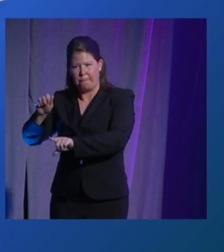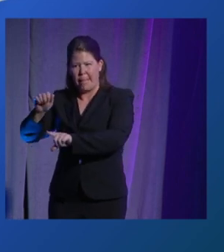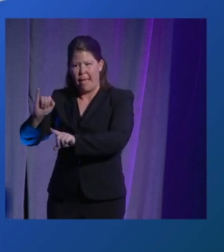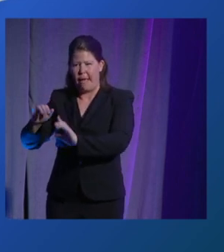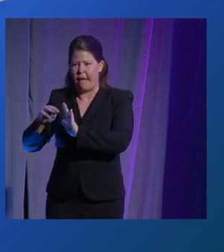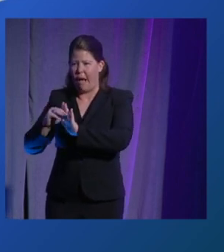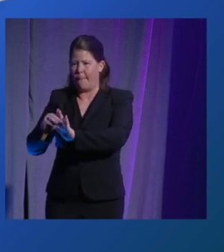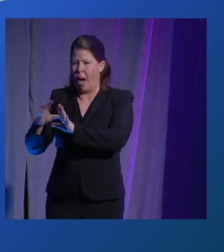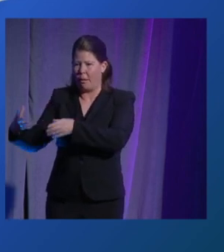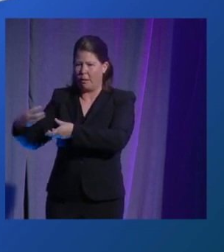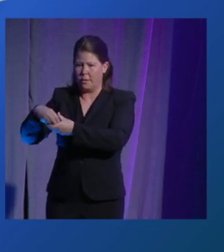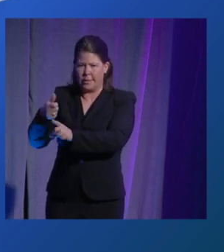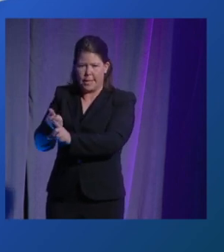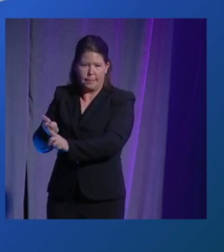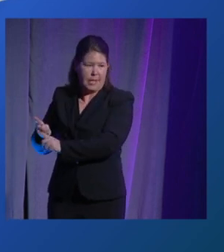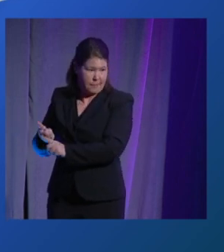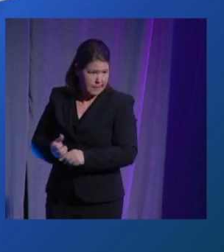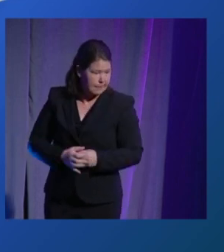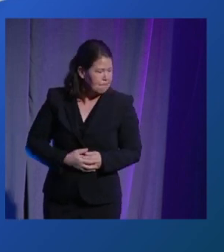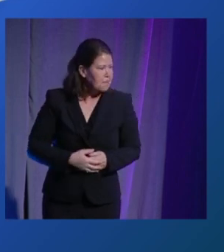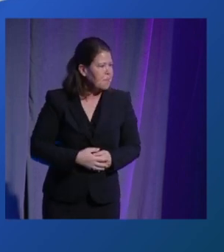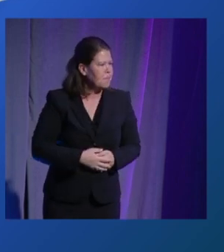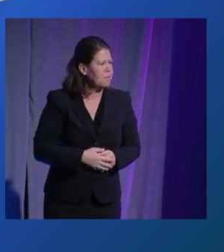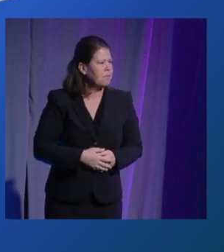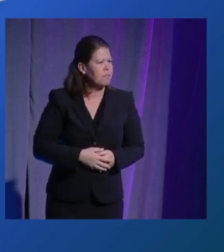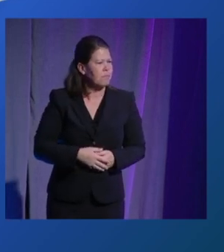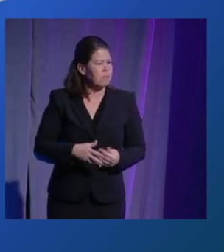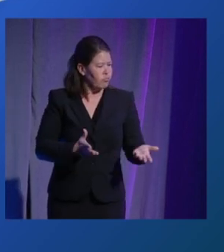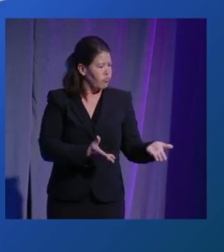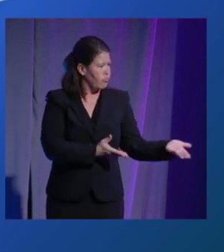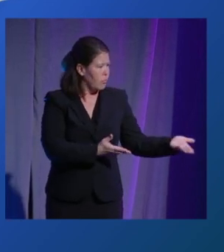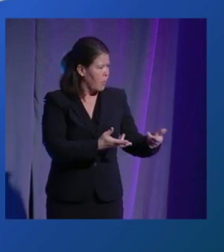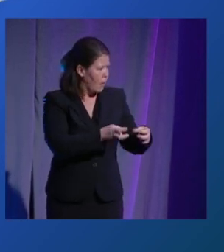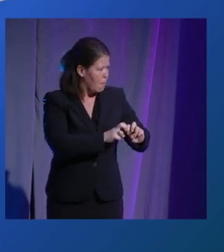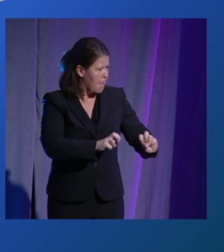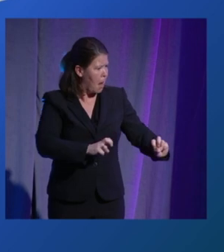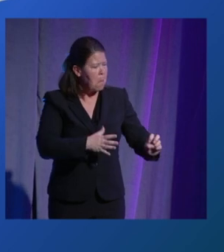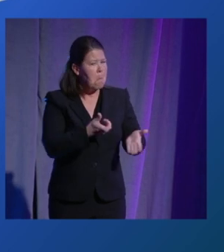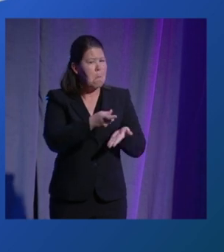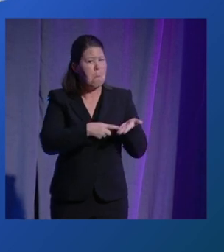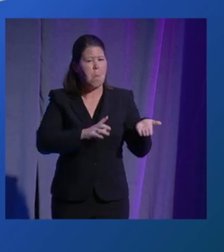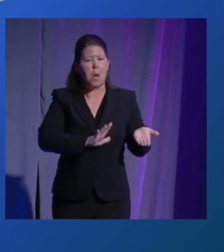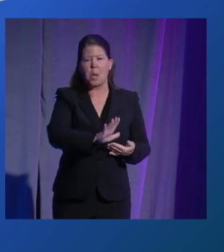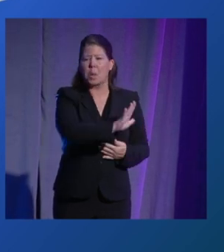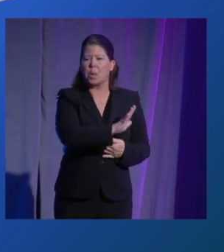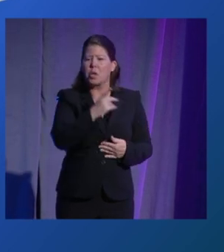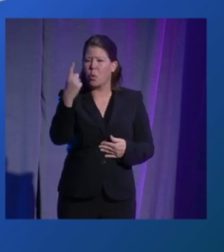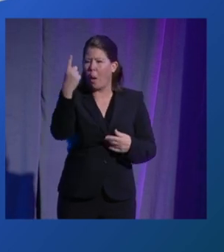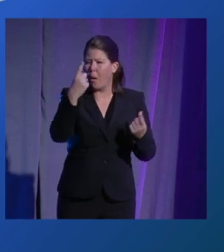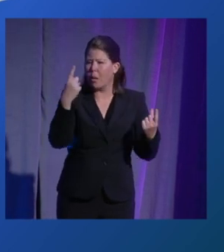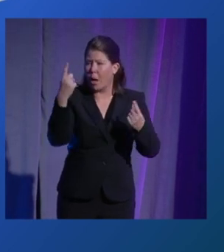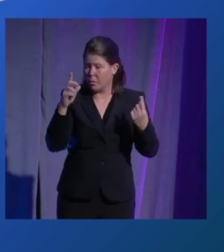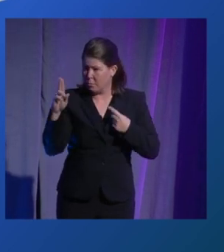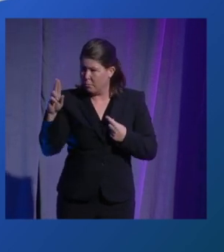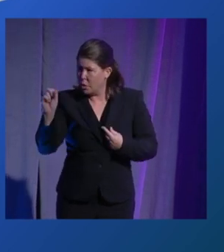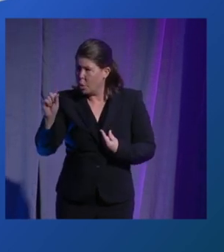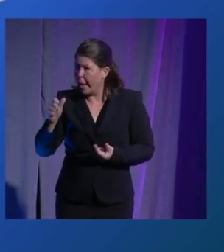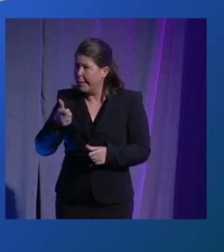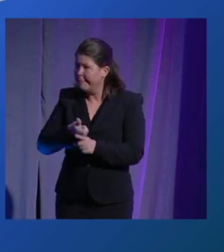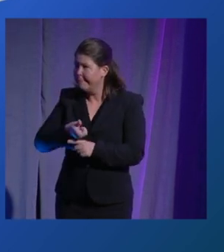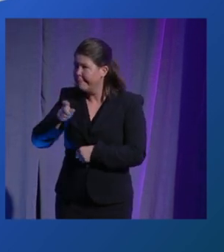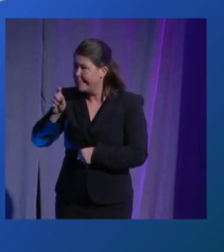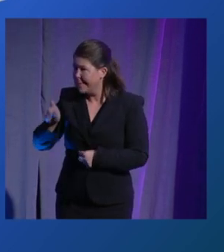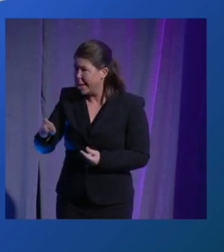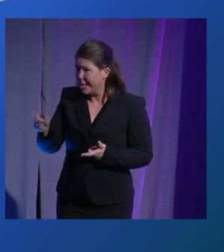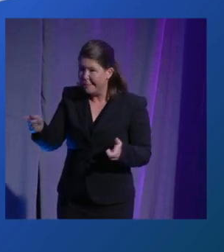themselves um what what are your thoughts on um should the United States be regulating this